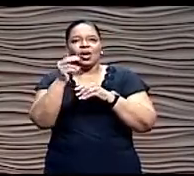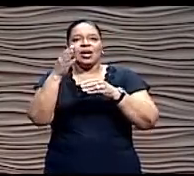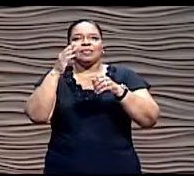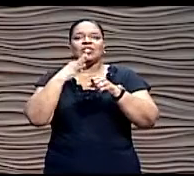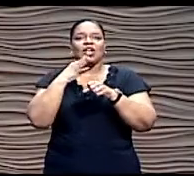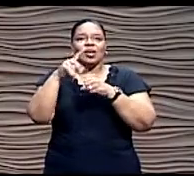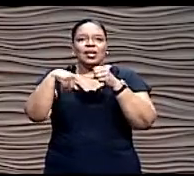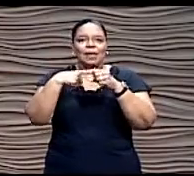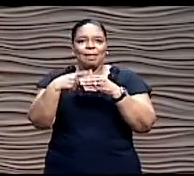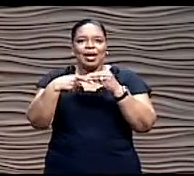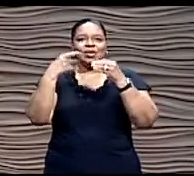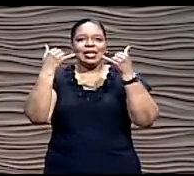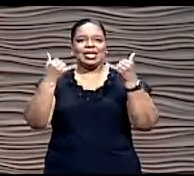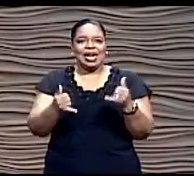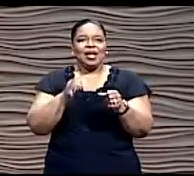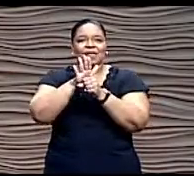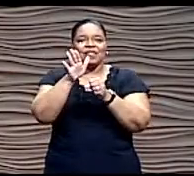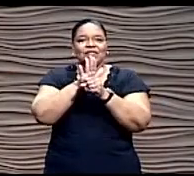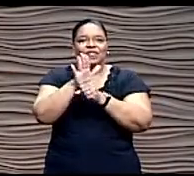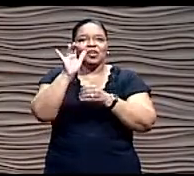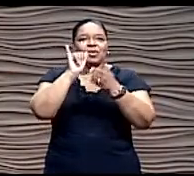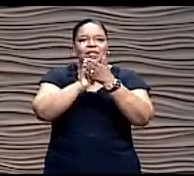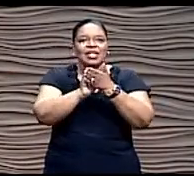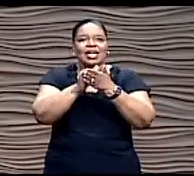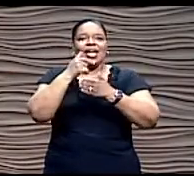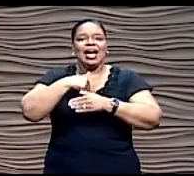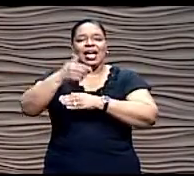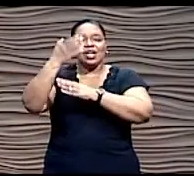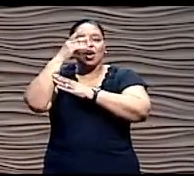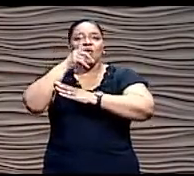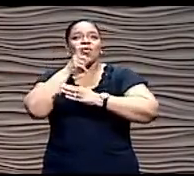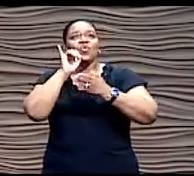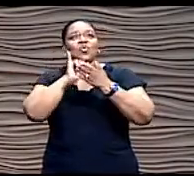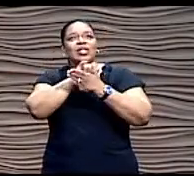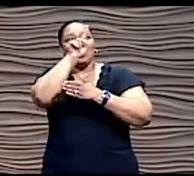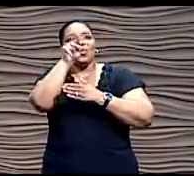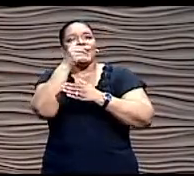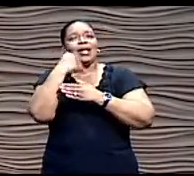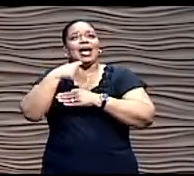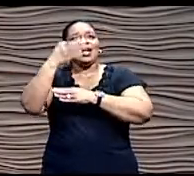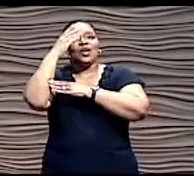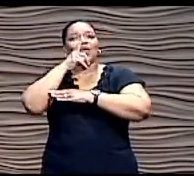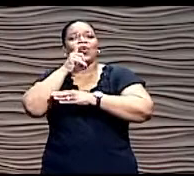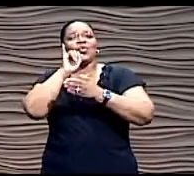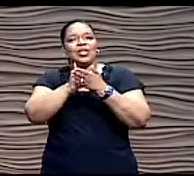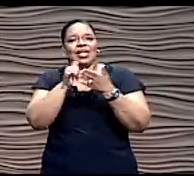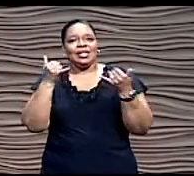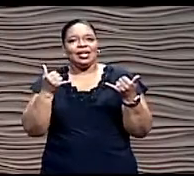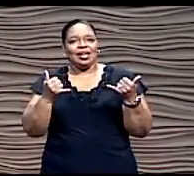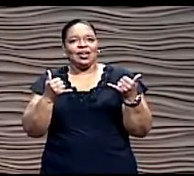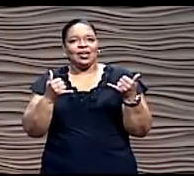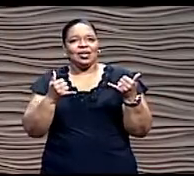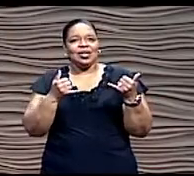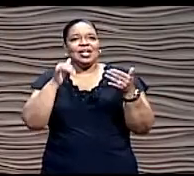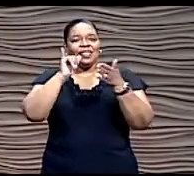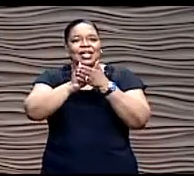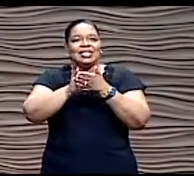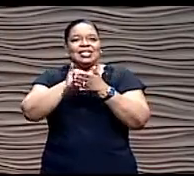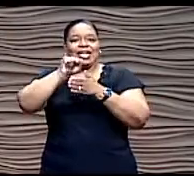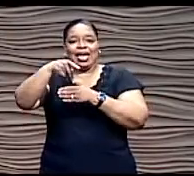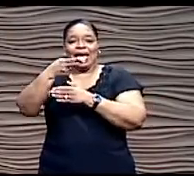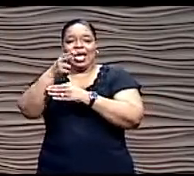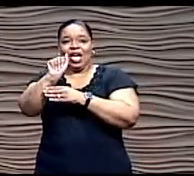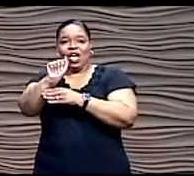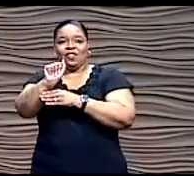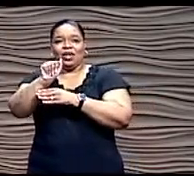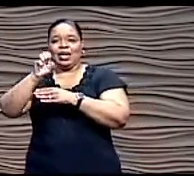fulfillment of that wheel. I know who that wheel is. That will is Alpha. That will